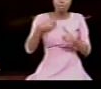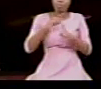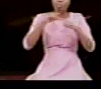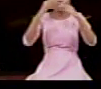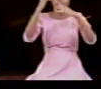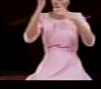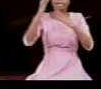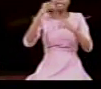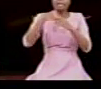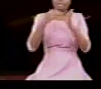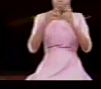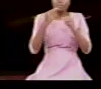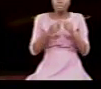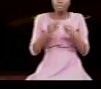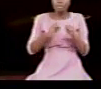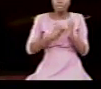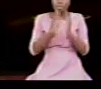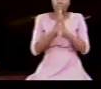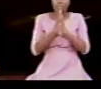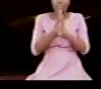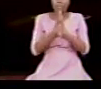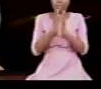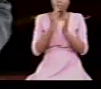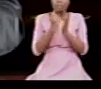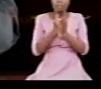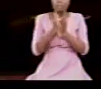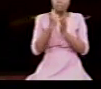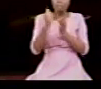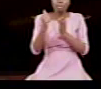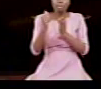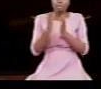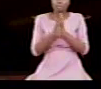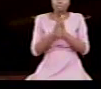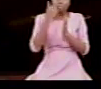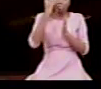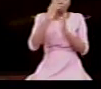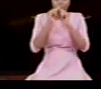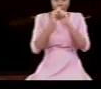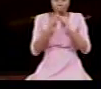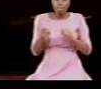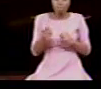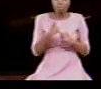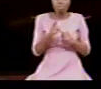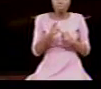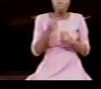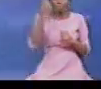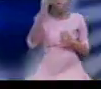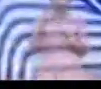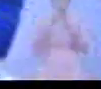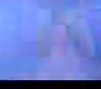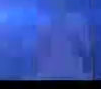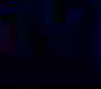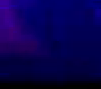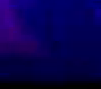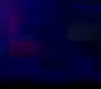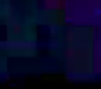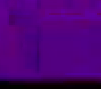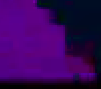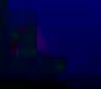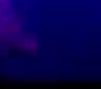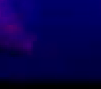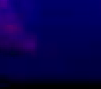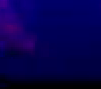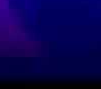in Jesus' name, I pray. God bless you. God bless you. Thank you for listening.